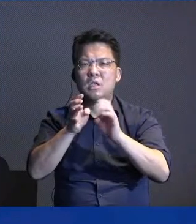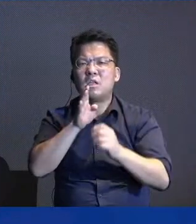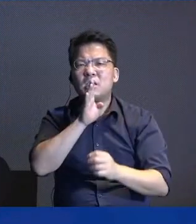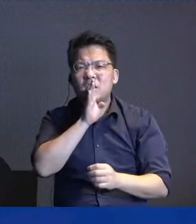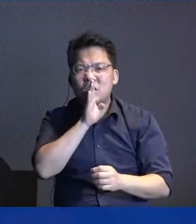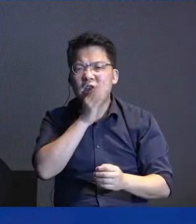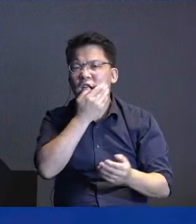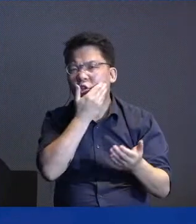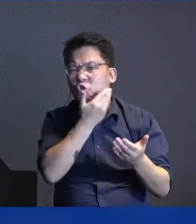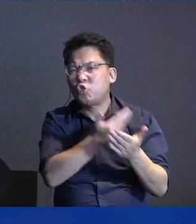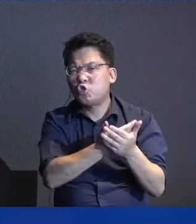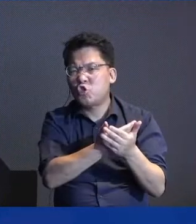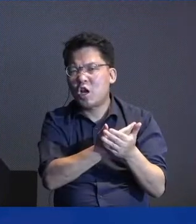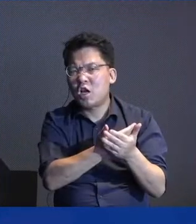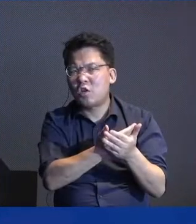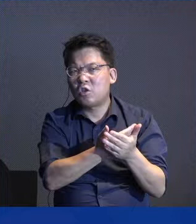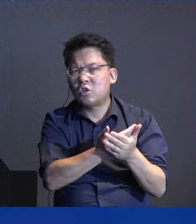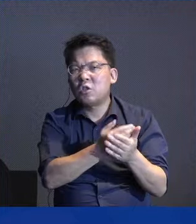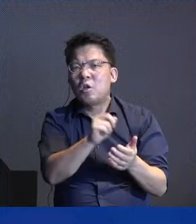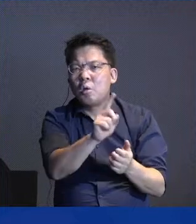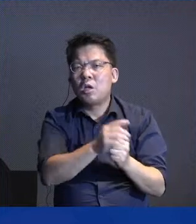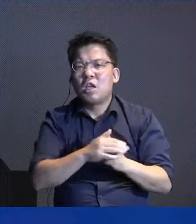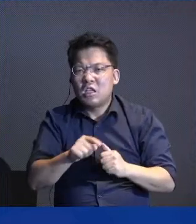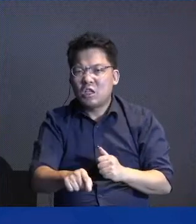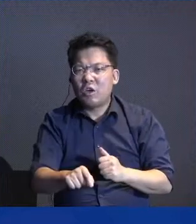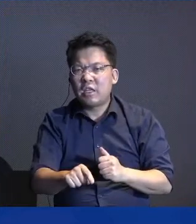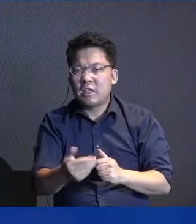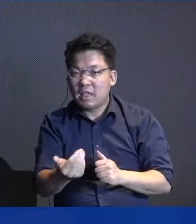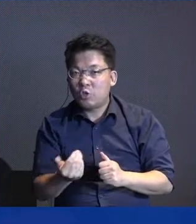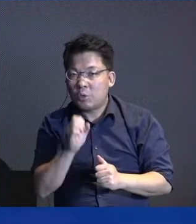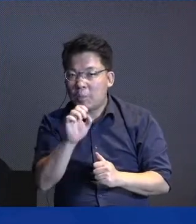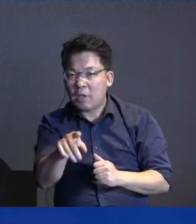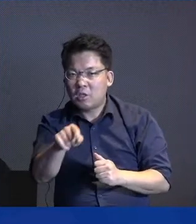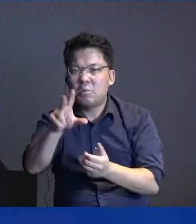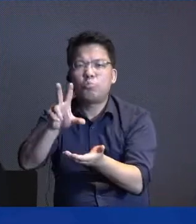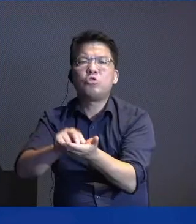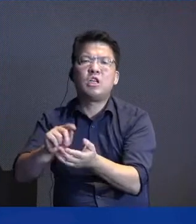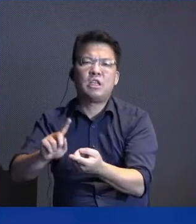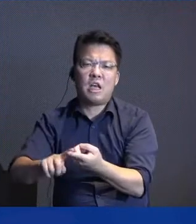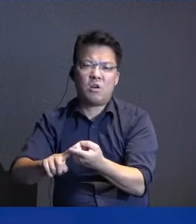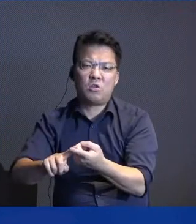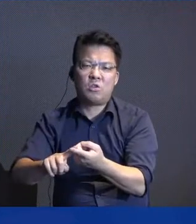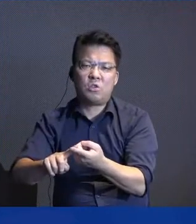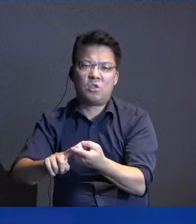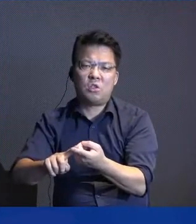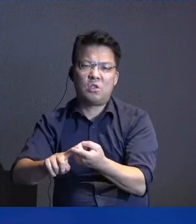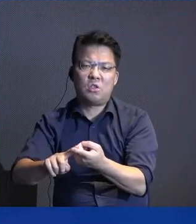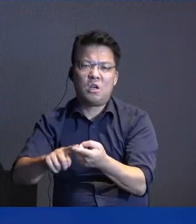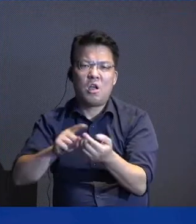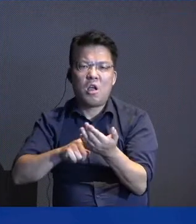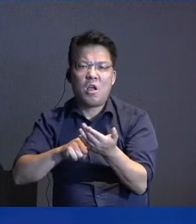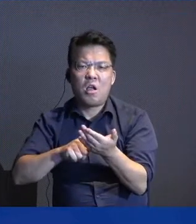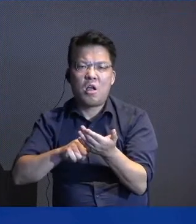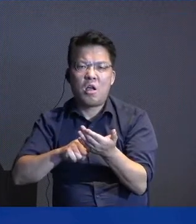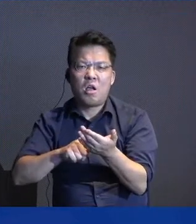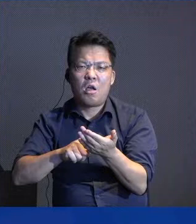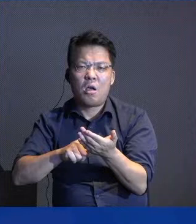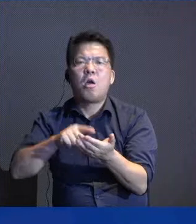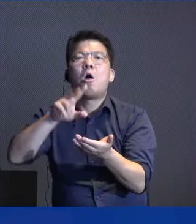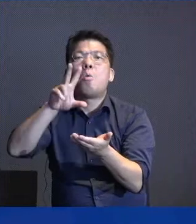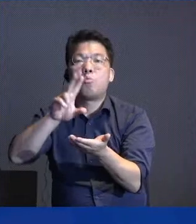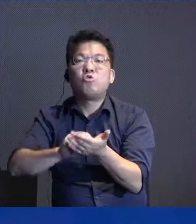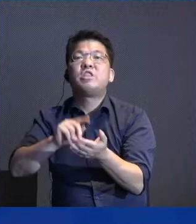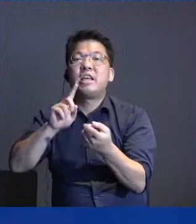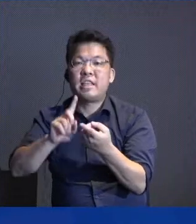see what the pandemic has done. We are all aware by now that older people were more vulnerable both physically,